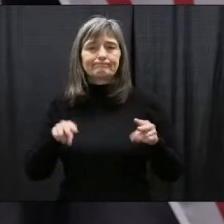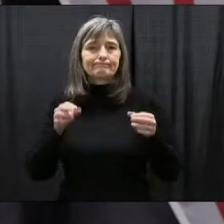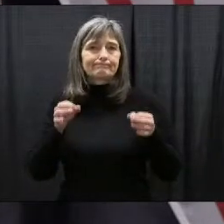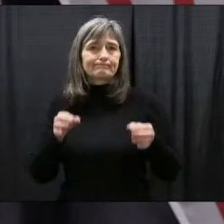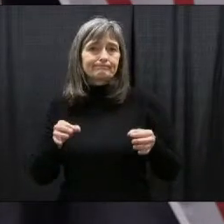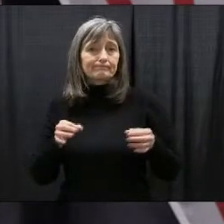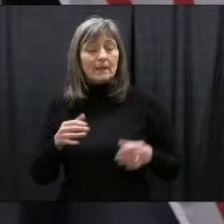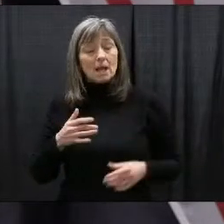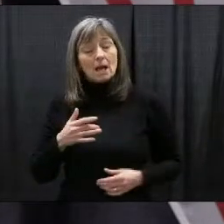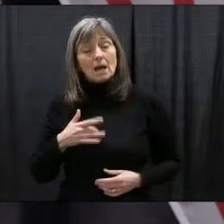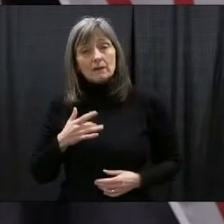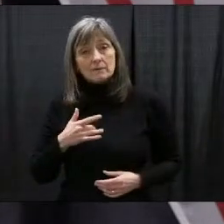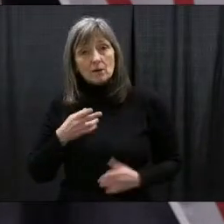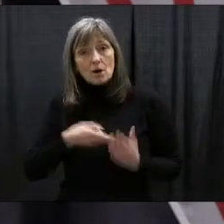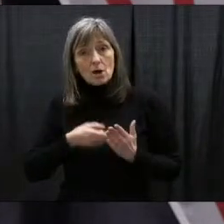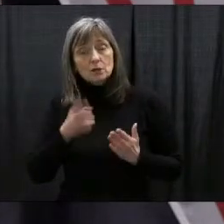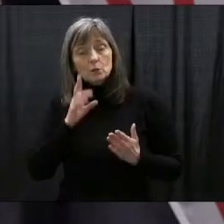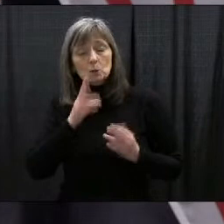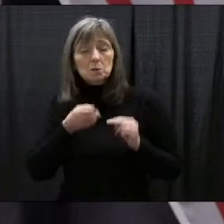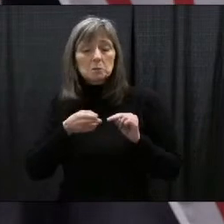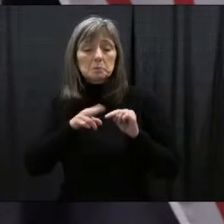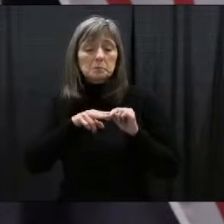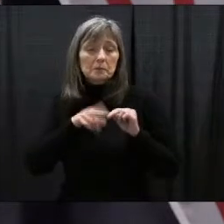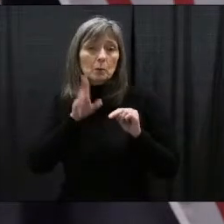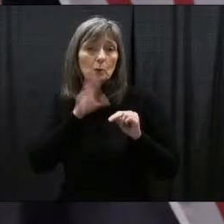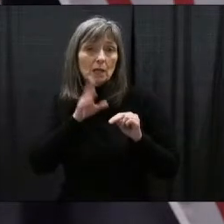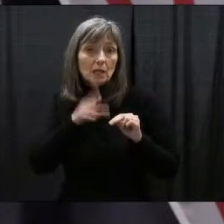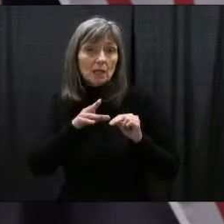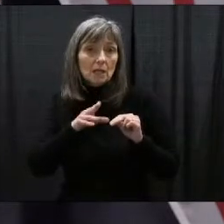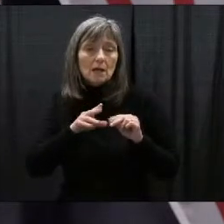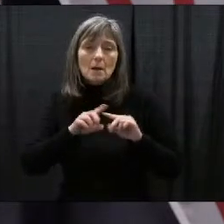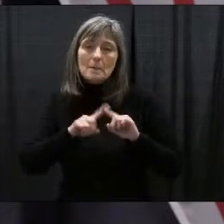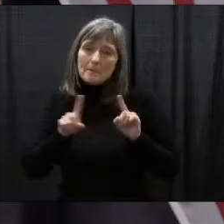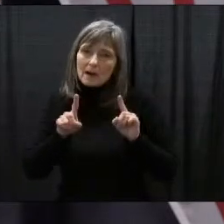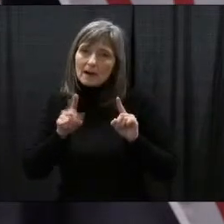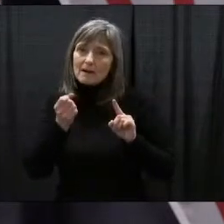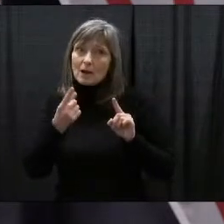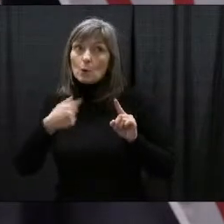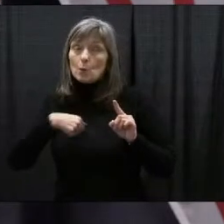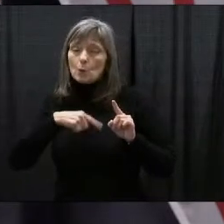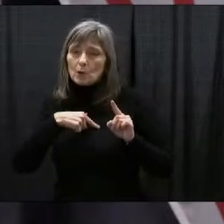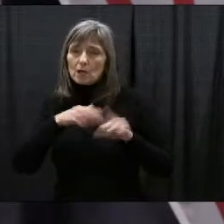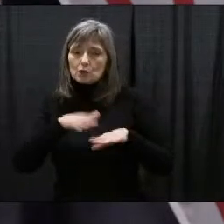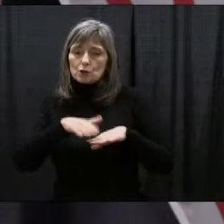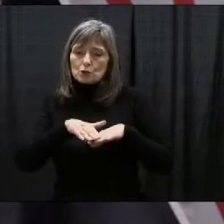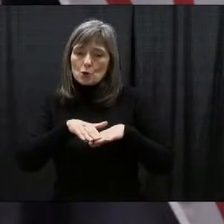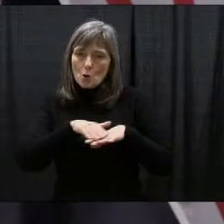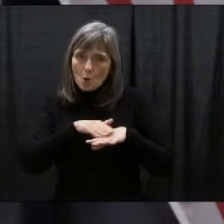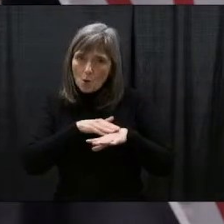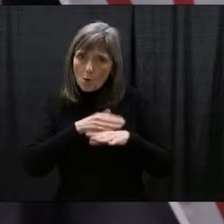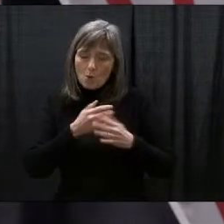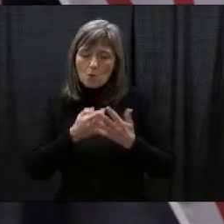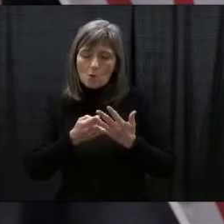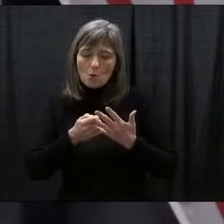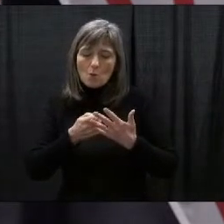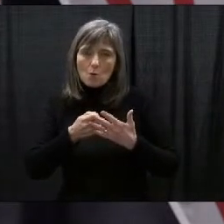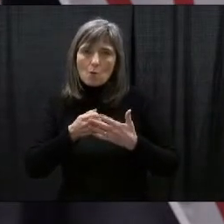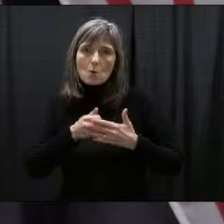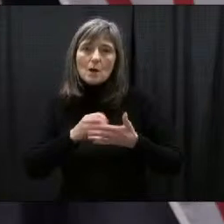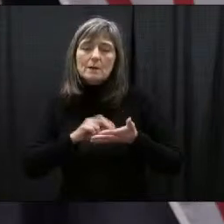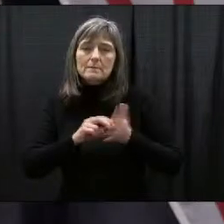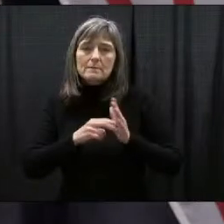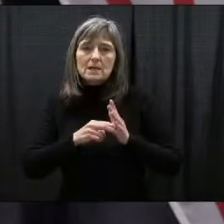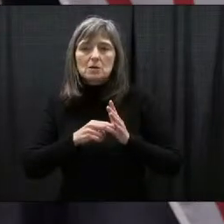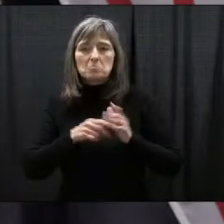I think we will see a little bump in cases, but we are doing this in a way that we anticipate will